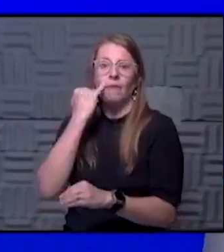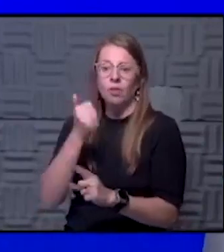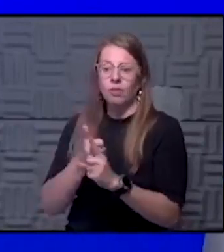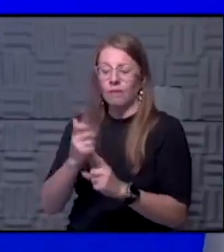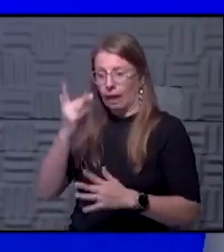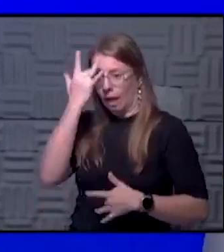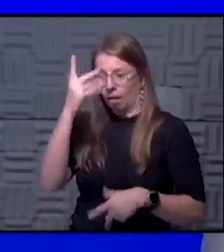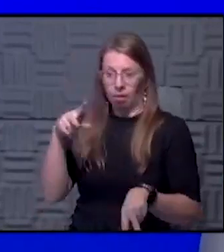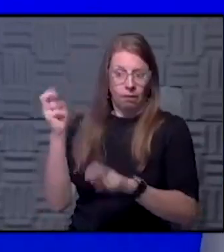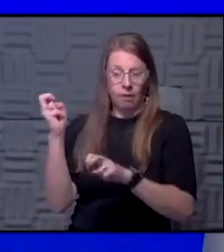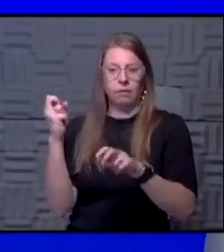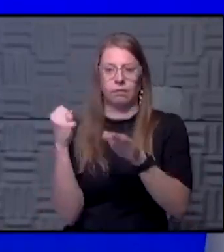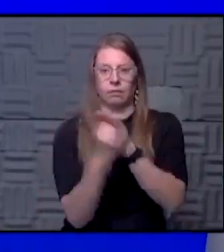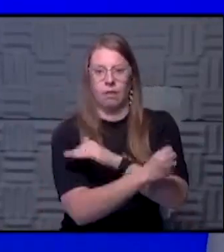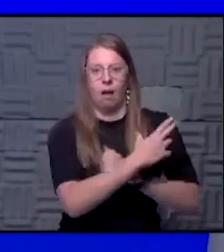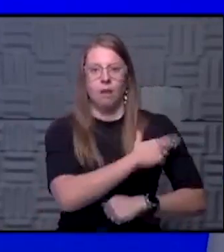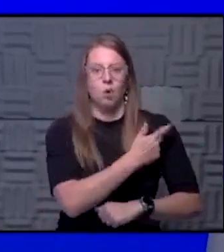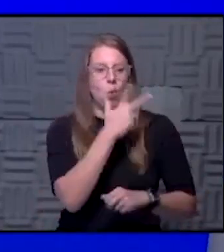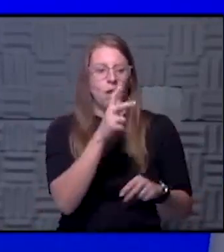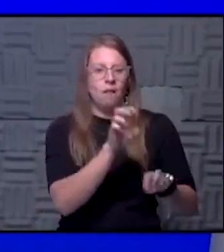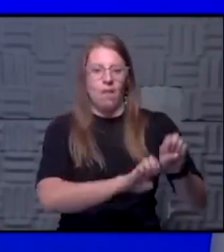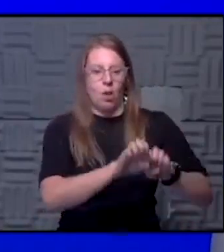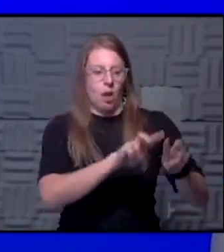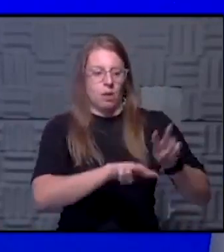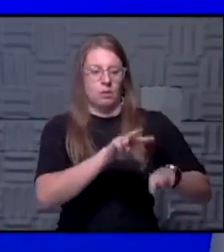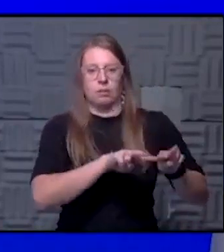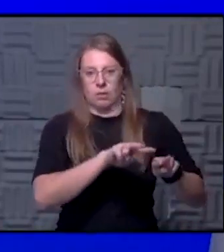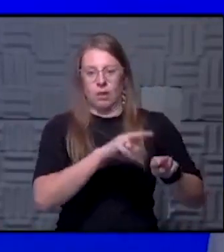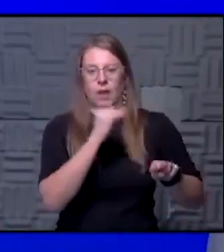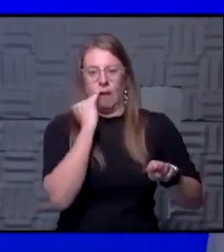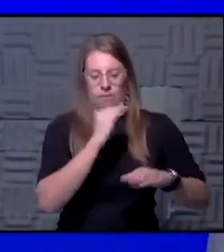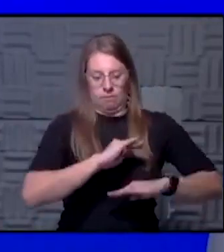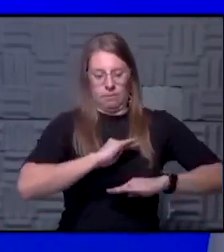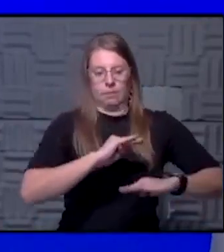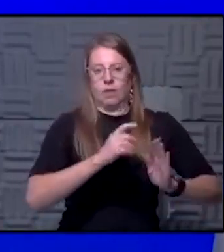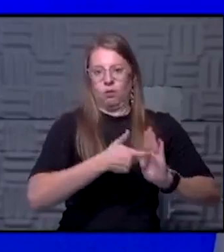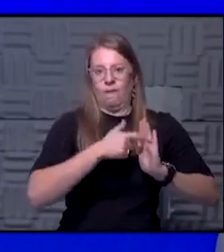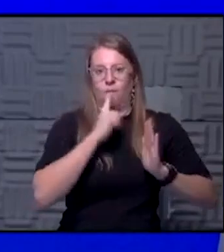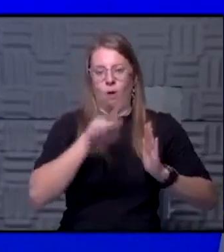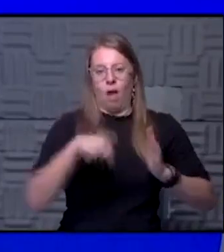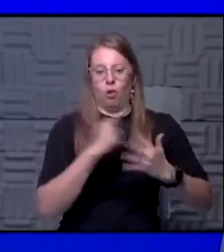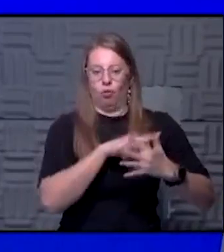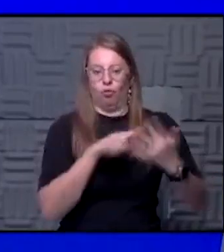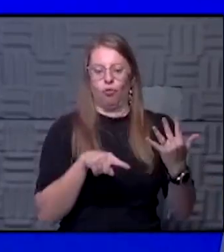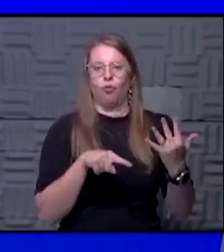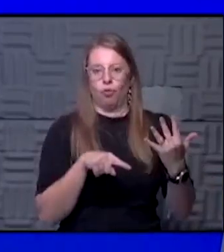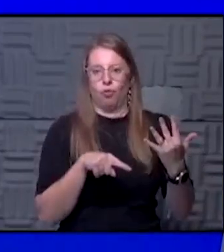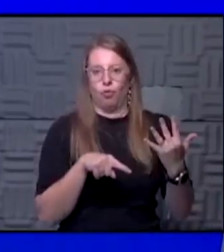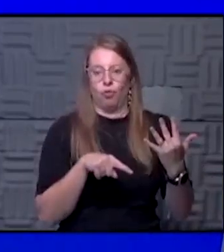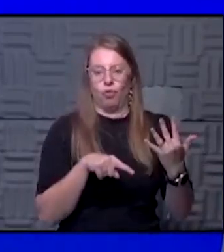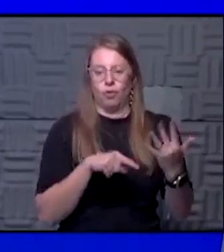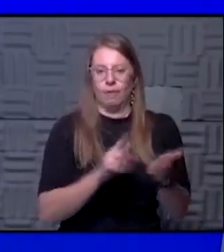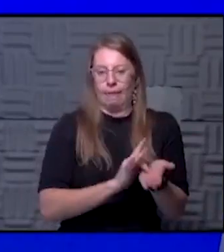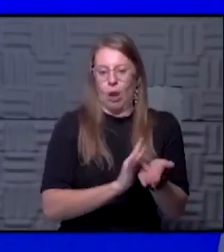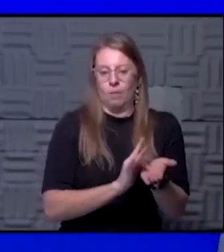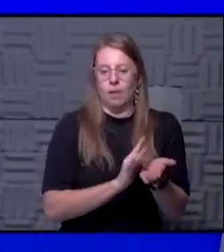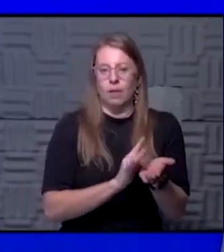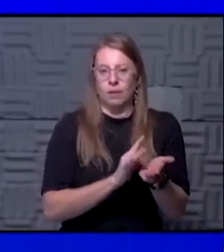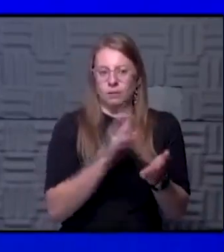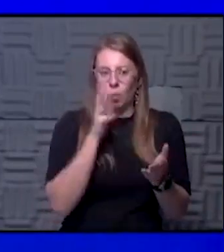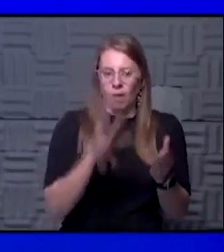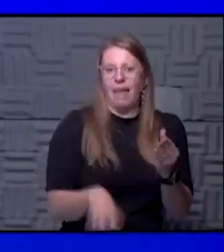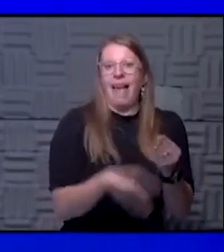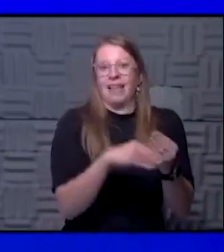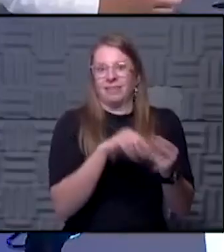enough to come to the hospital, we'll certainly evaluate you, and if you otherwise meet criteria for those other adjunct therapies, you would be able to get those as well.